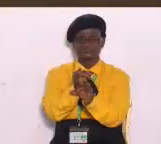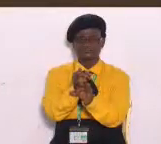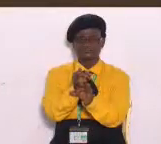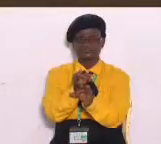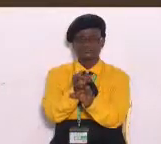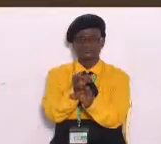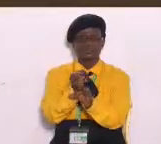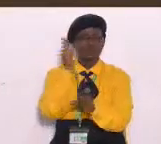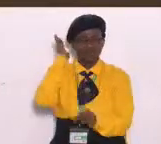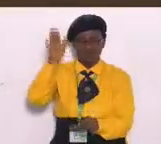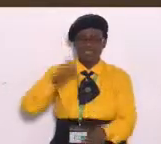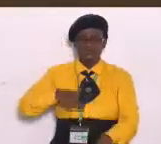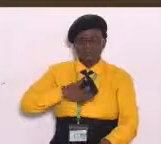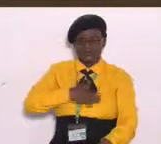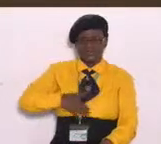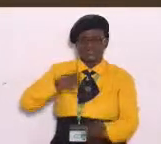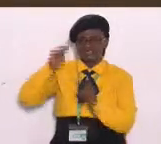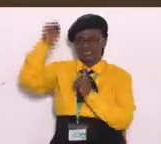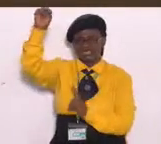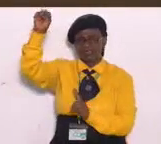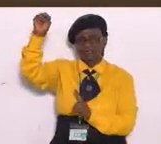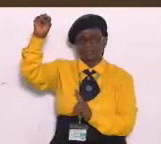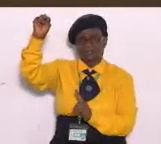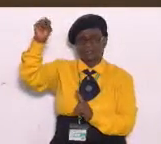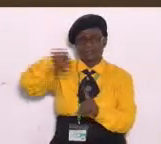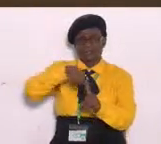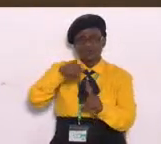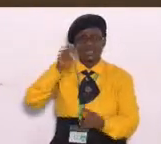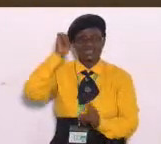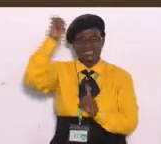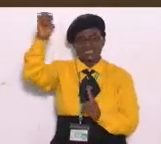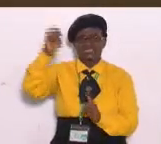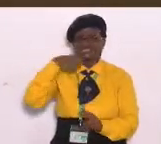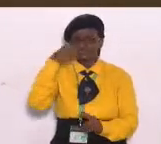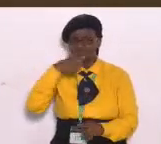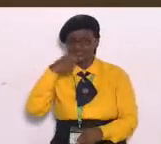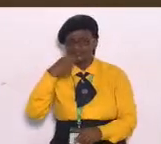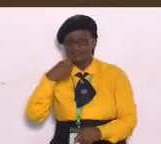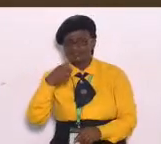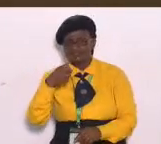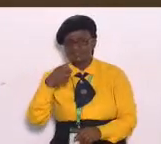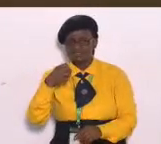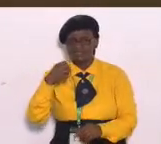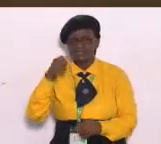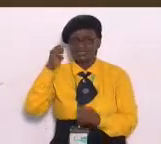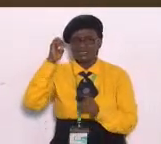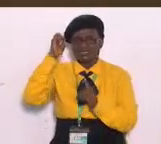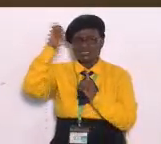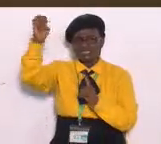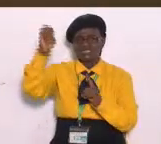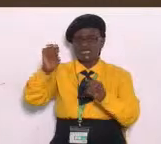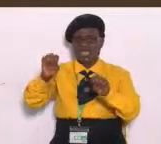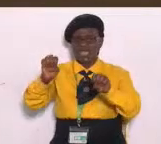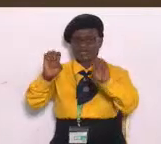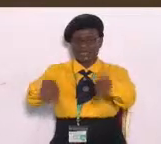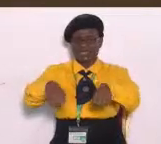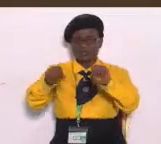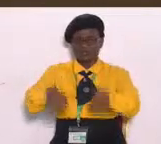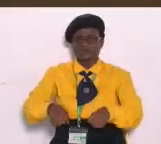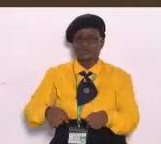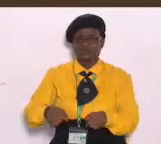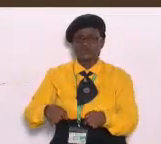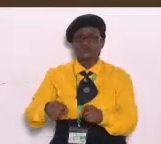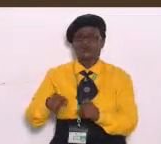will please him. When he's pleased, he enables you through